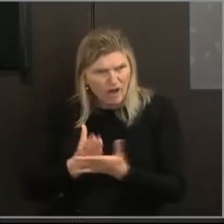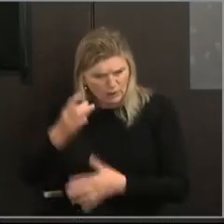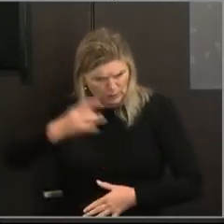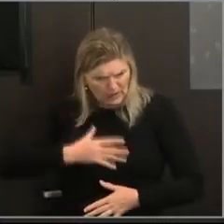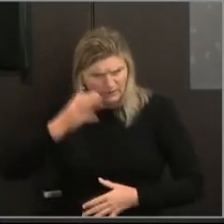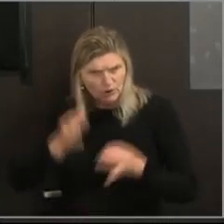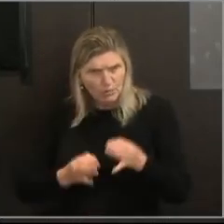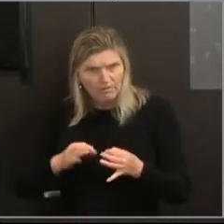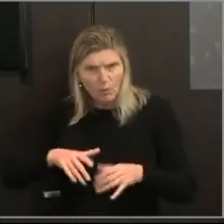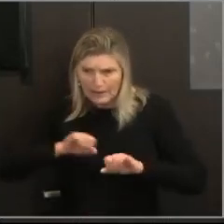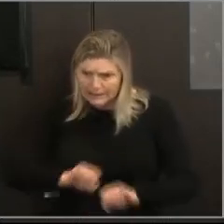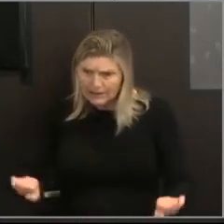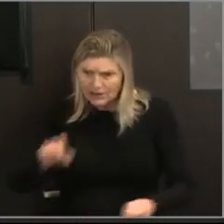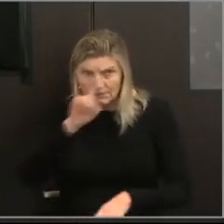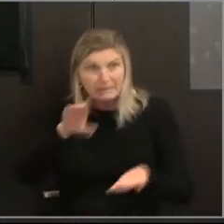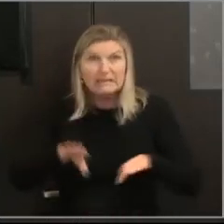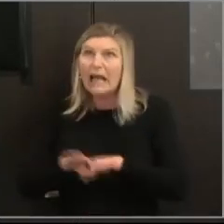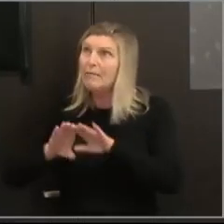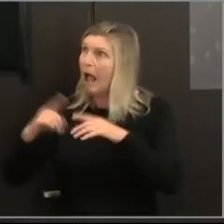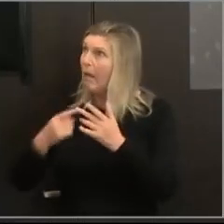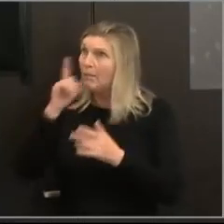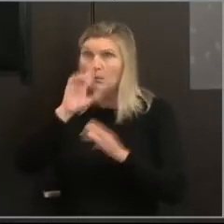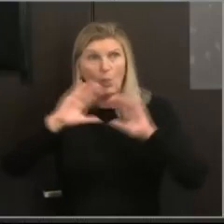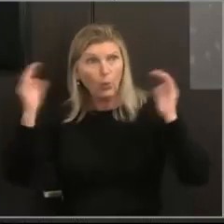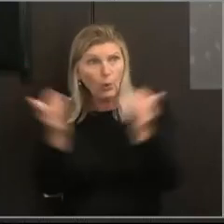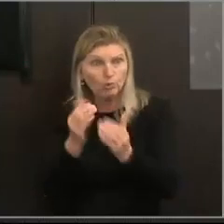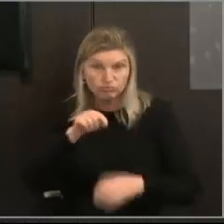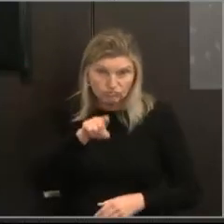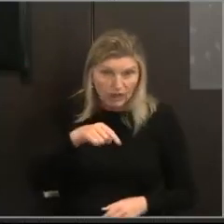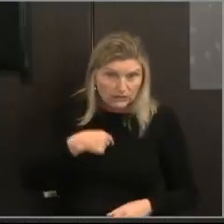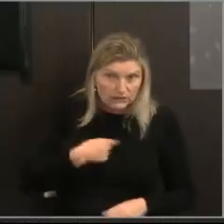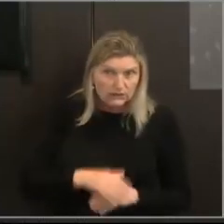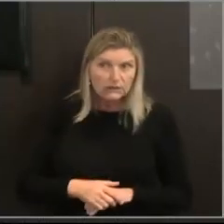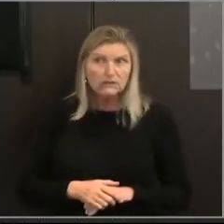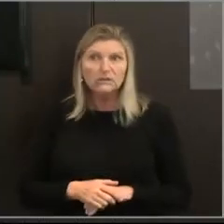Indigenous peoples, as with other peoples around the globe.